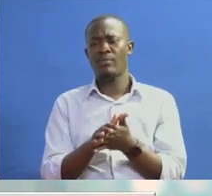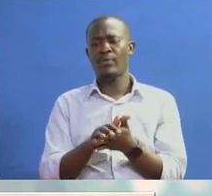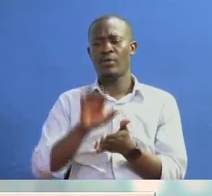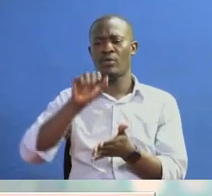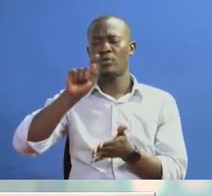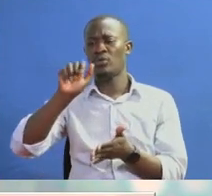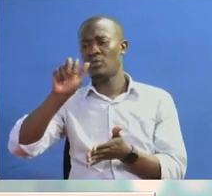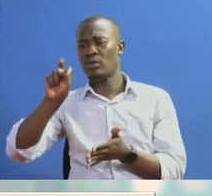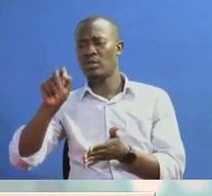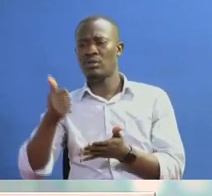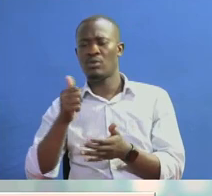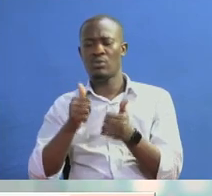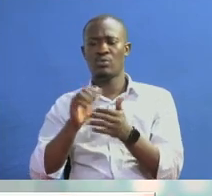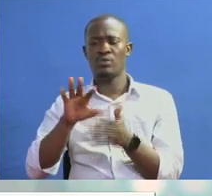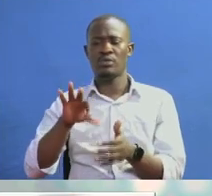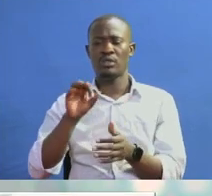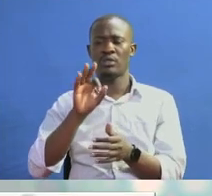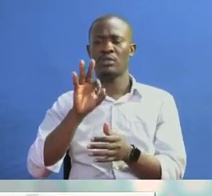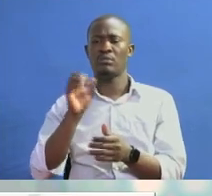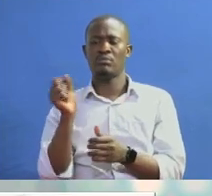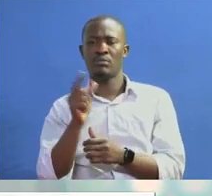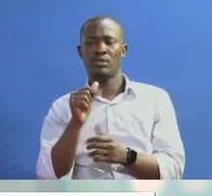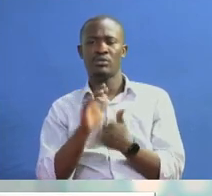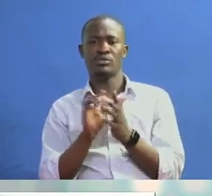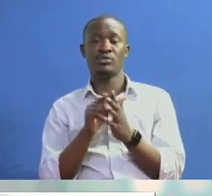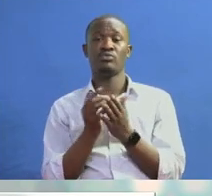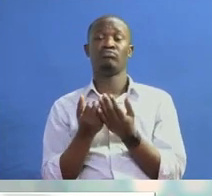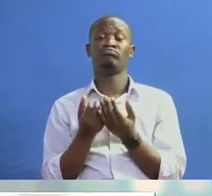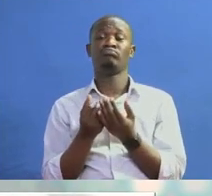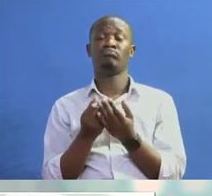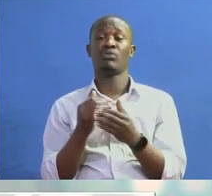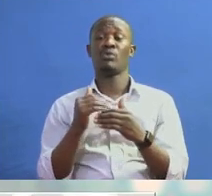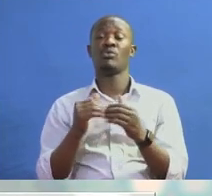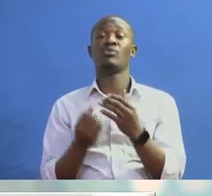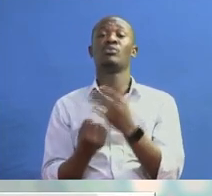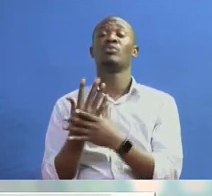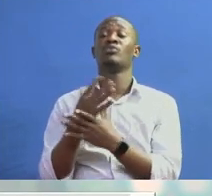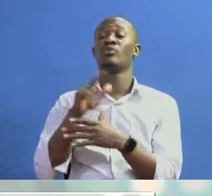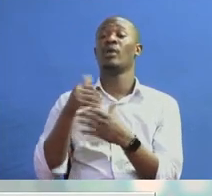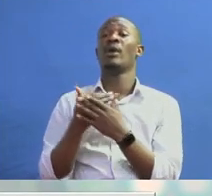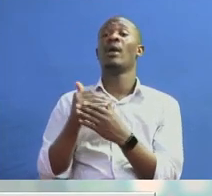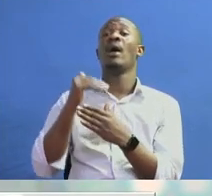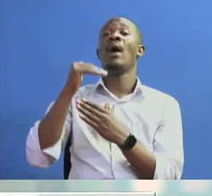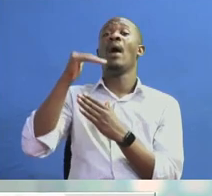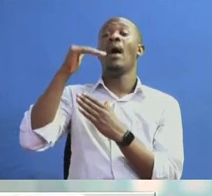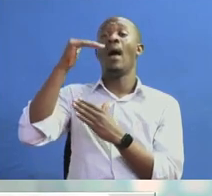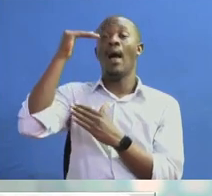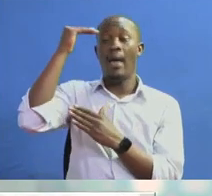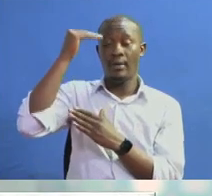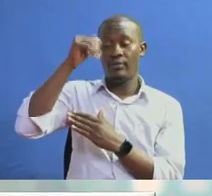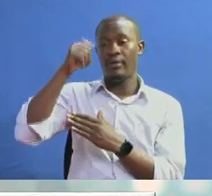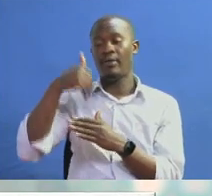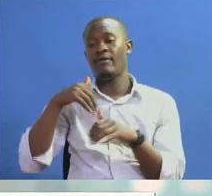and edible oils, which takes 3 months to grow. So we are ahead of other farmers because we are tech